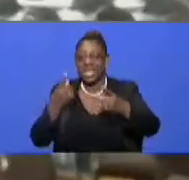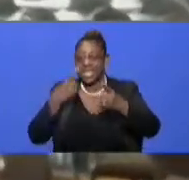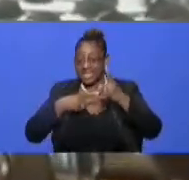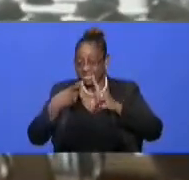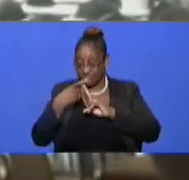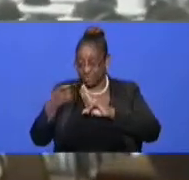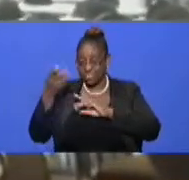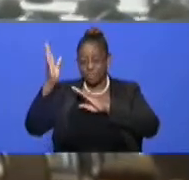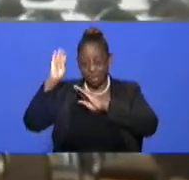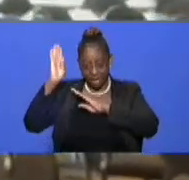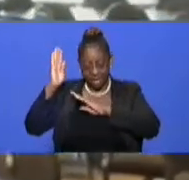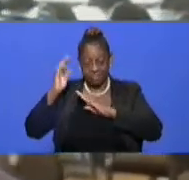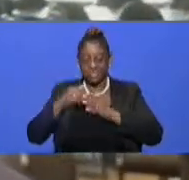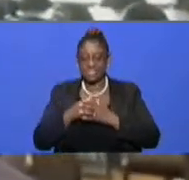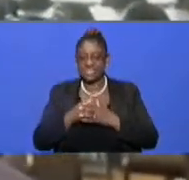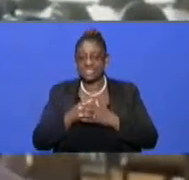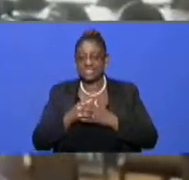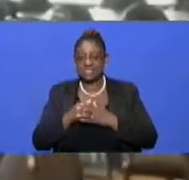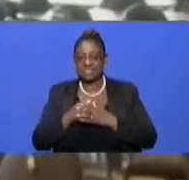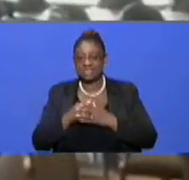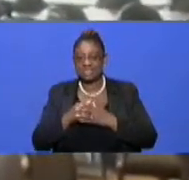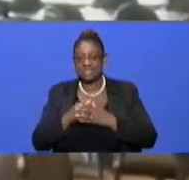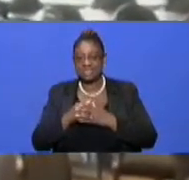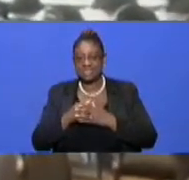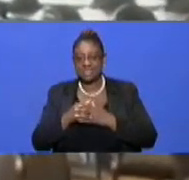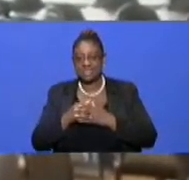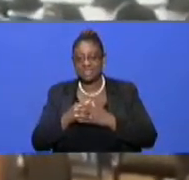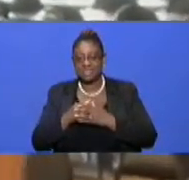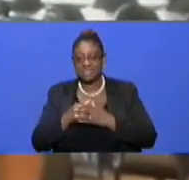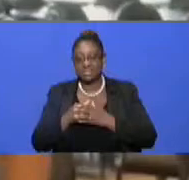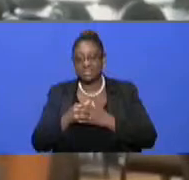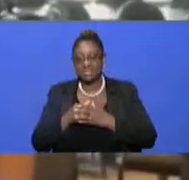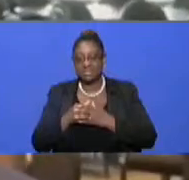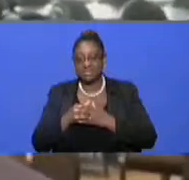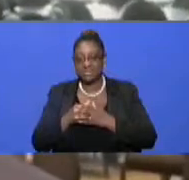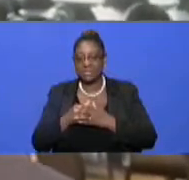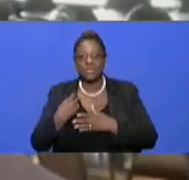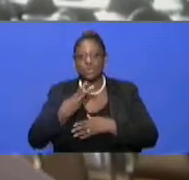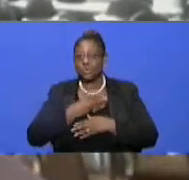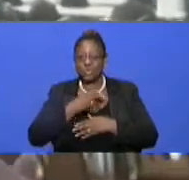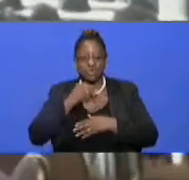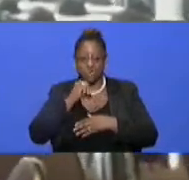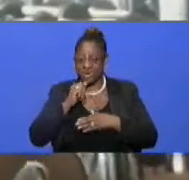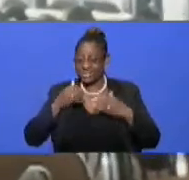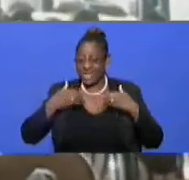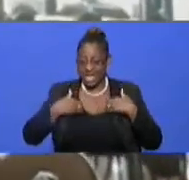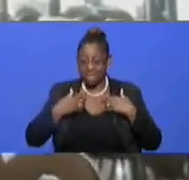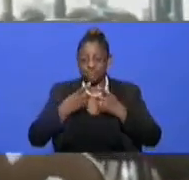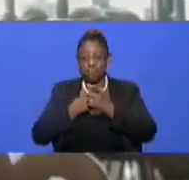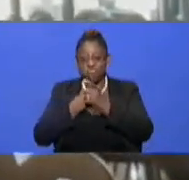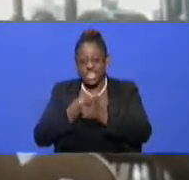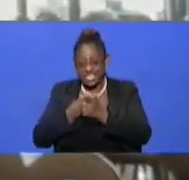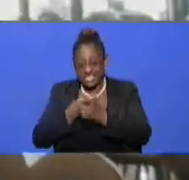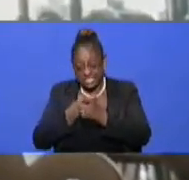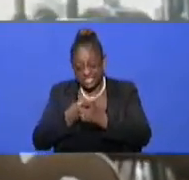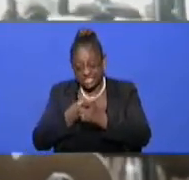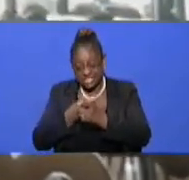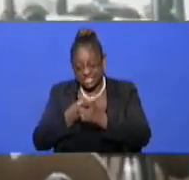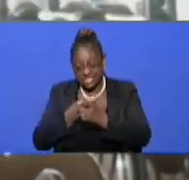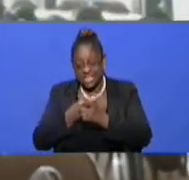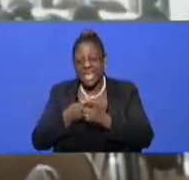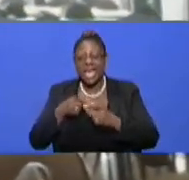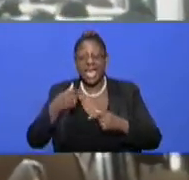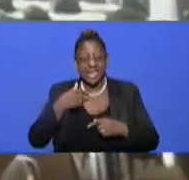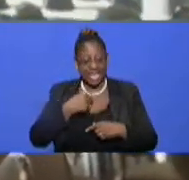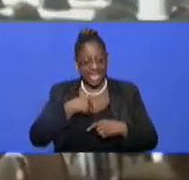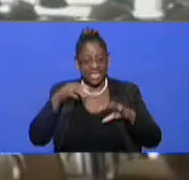Bahamas, so we don't have, I would say, the racist issues like here, and I accept